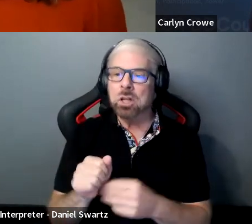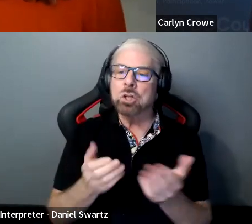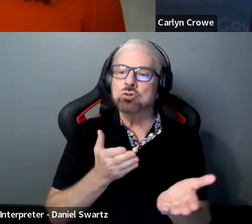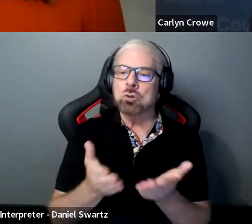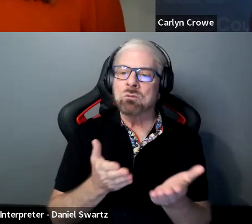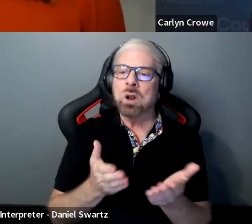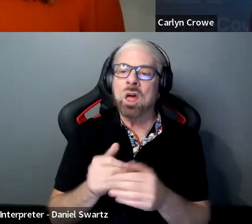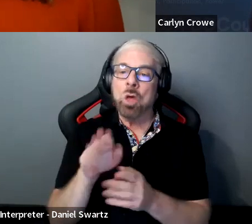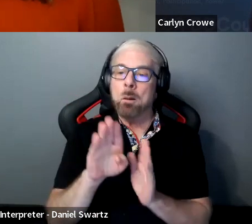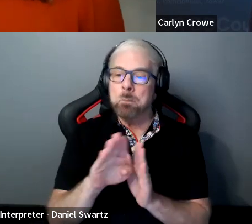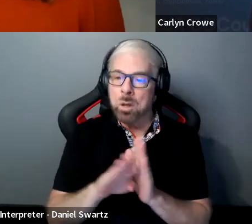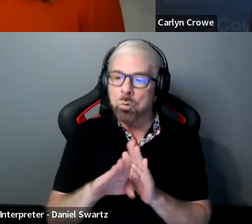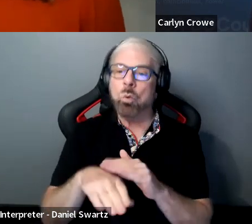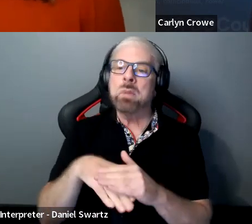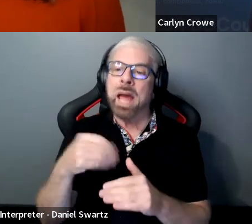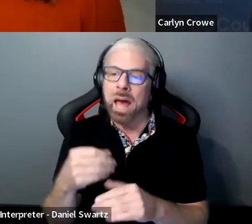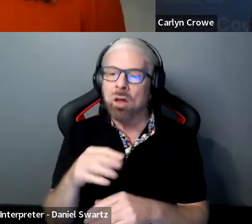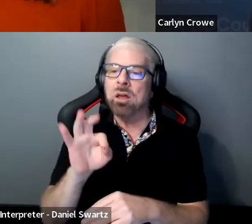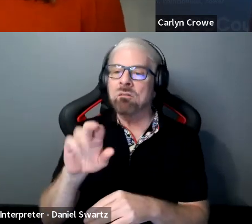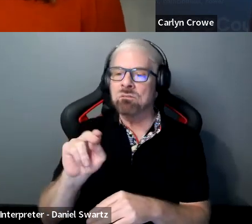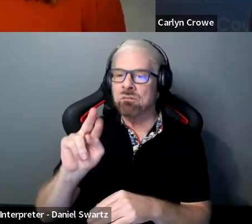bills will be out from the funnel.